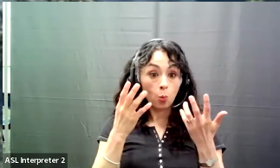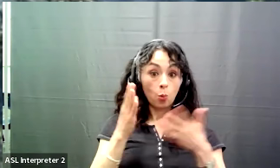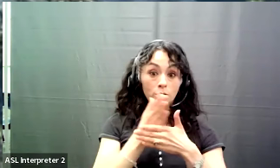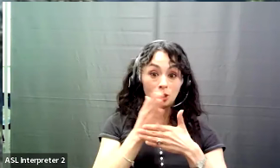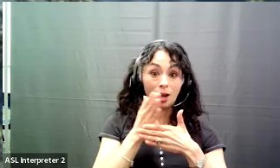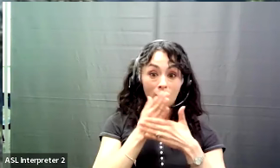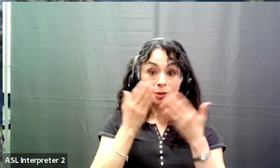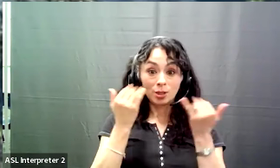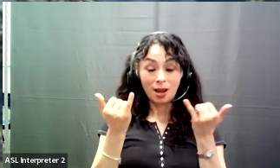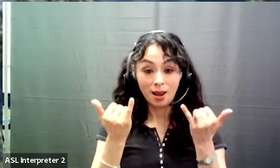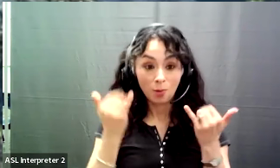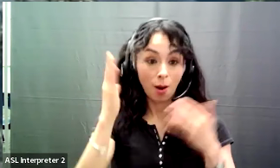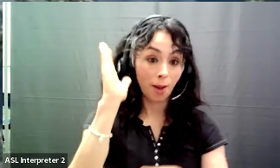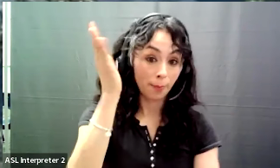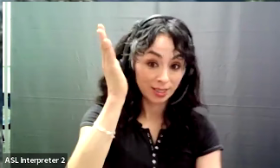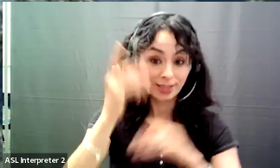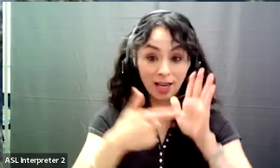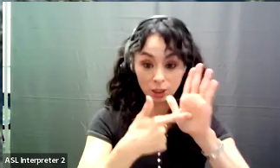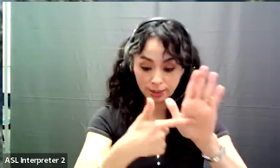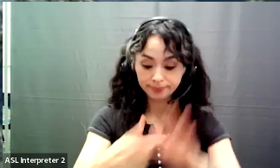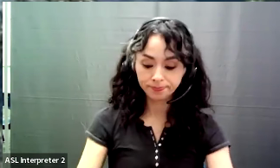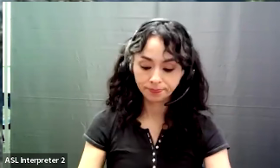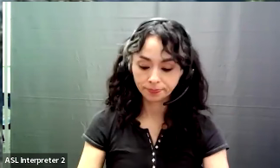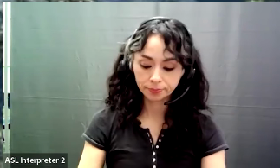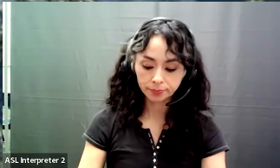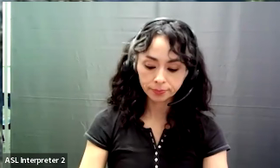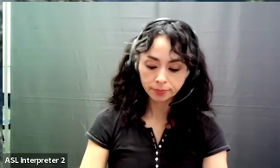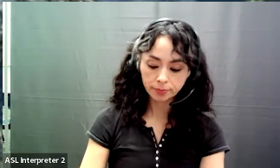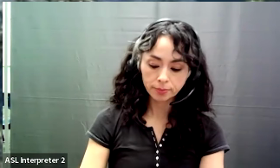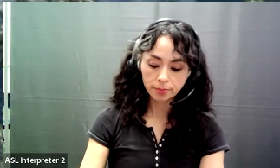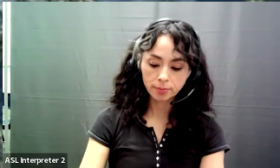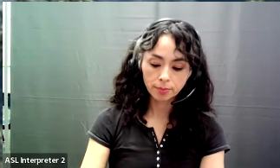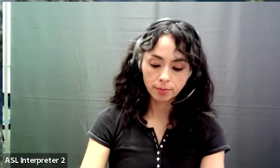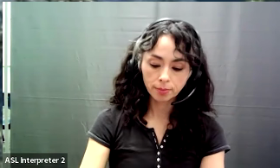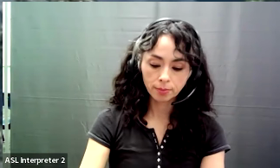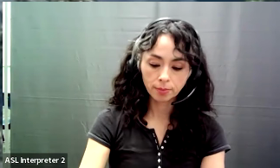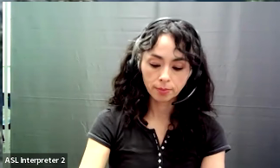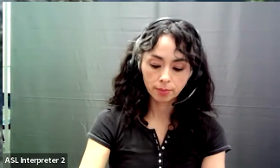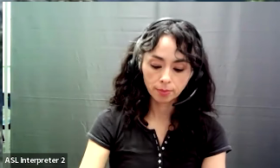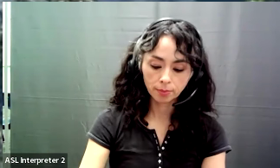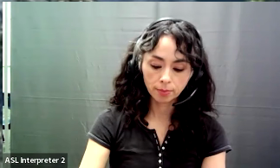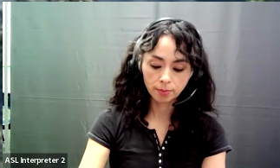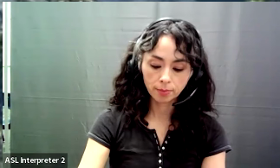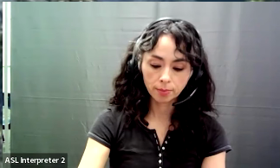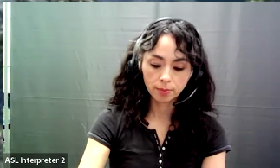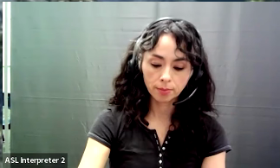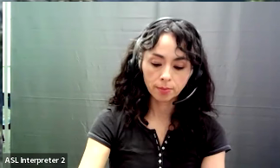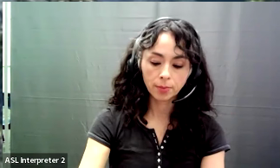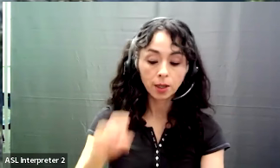have about the soil and the surveys.